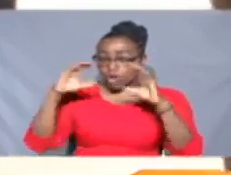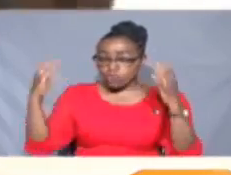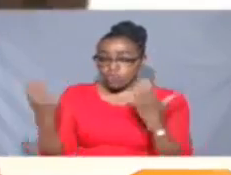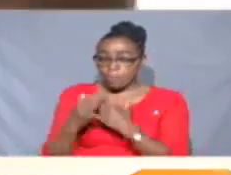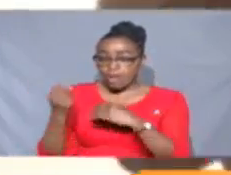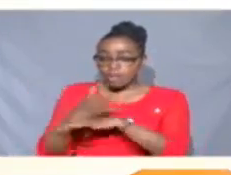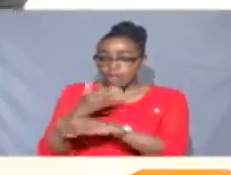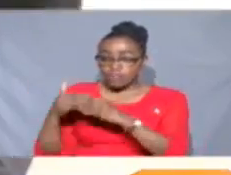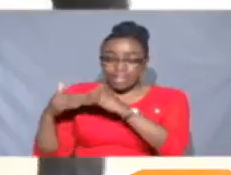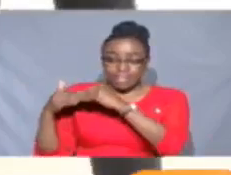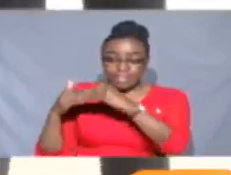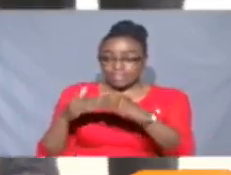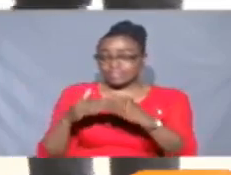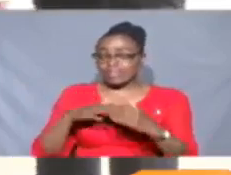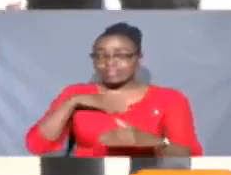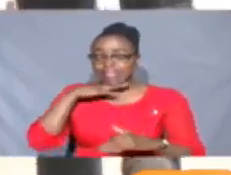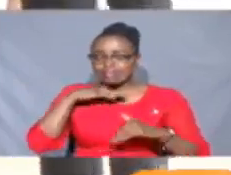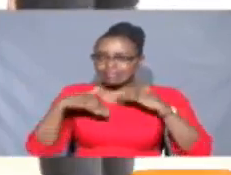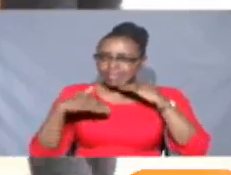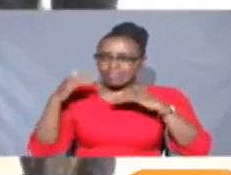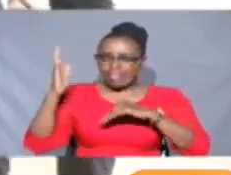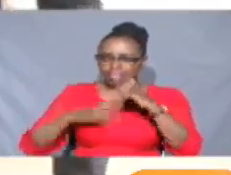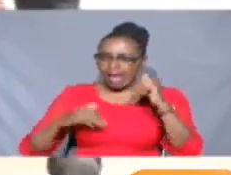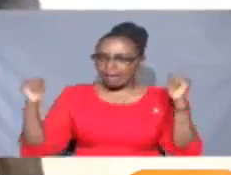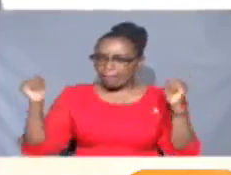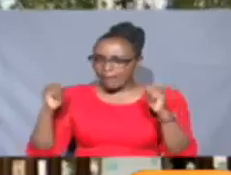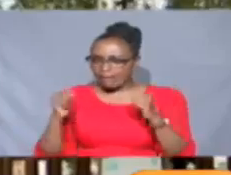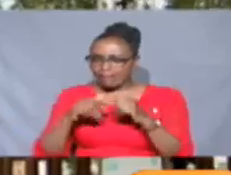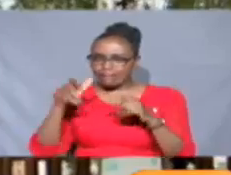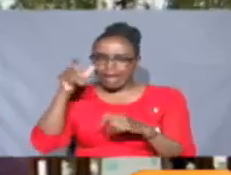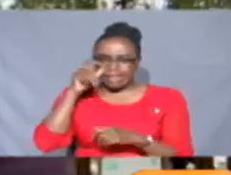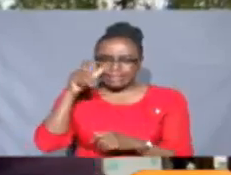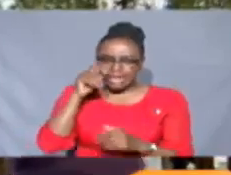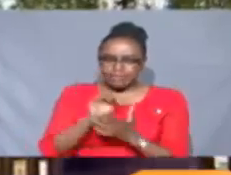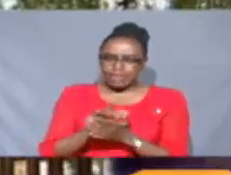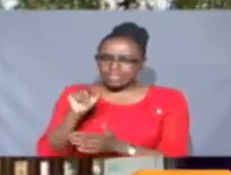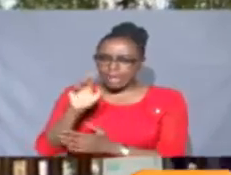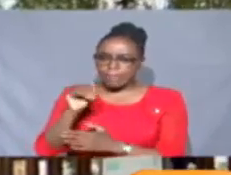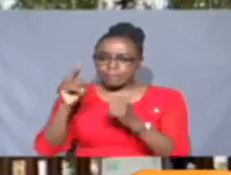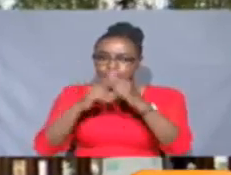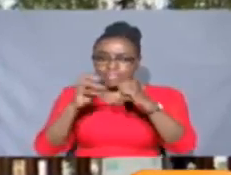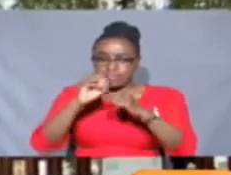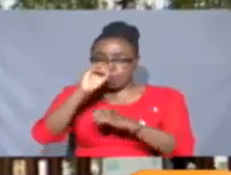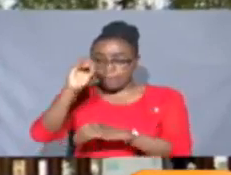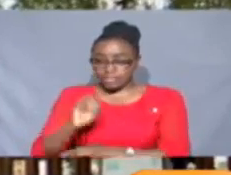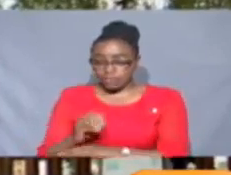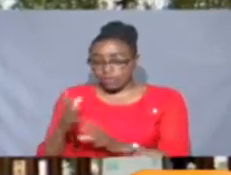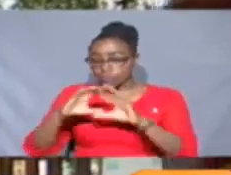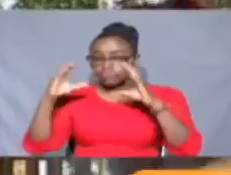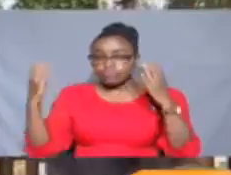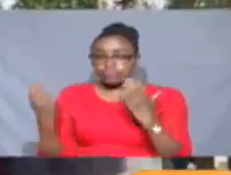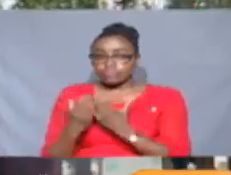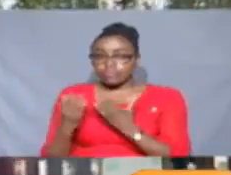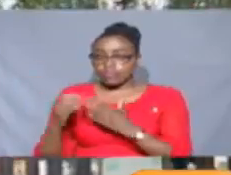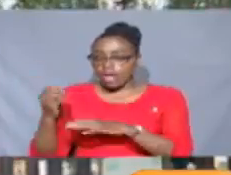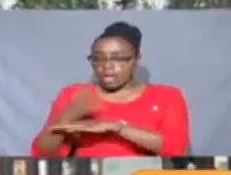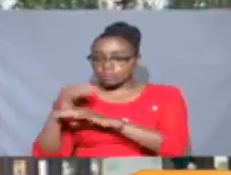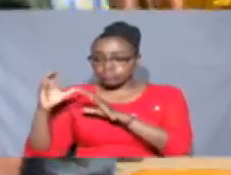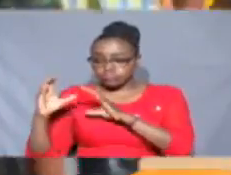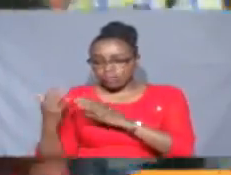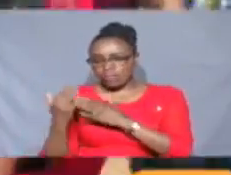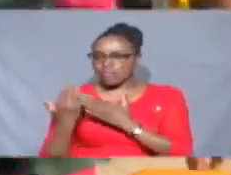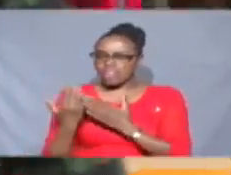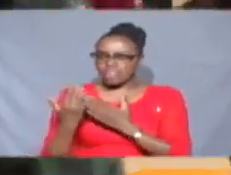more deaths than HIV, TB, and malaria combined, with 70% of the global cancer burden in low- and